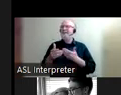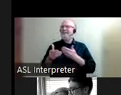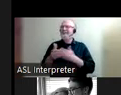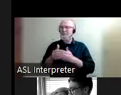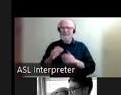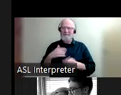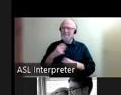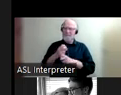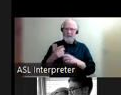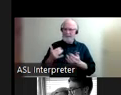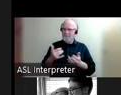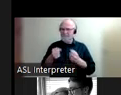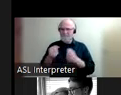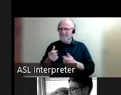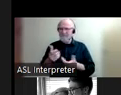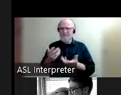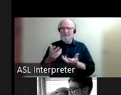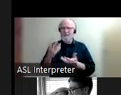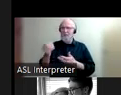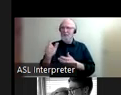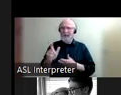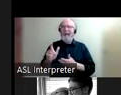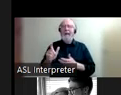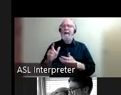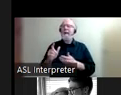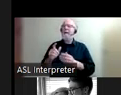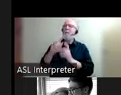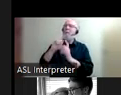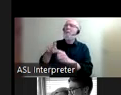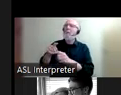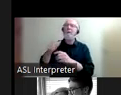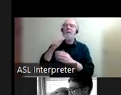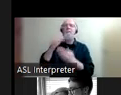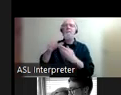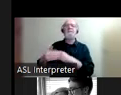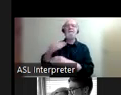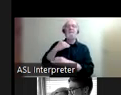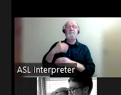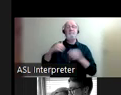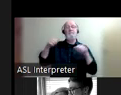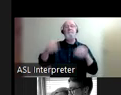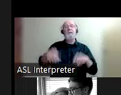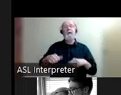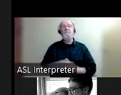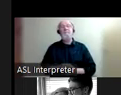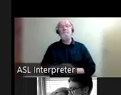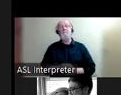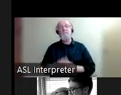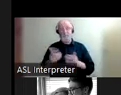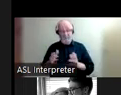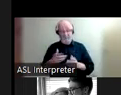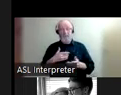it difficult to, get into a library branch as well. So, you get the books sent to you in the mail, and then you just send your box